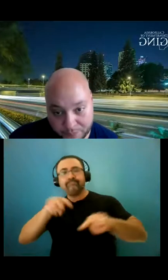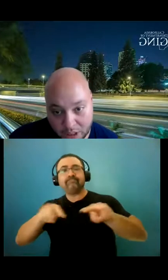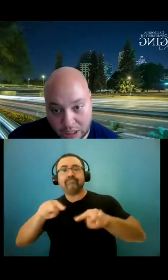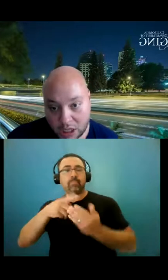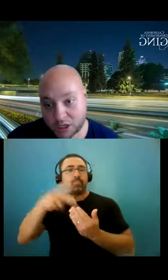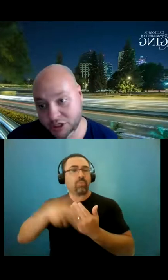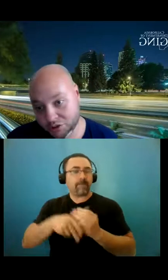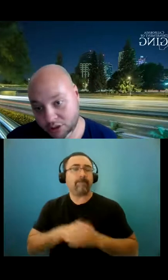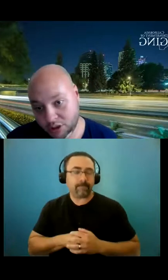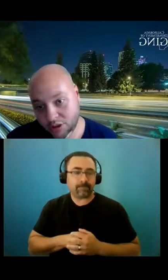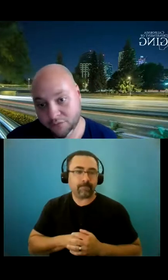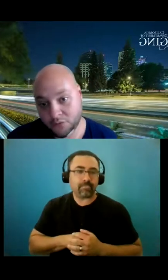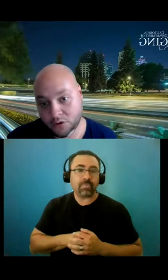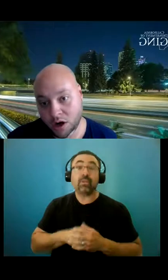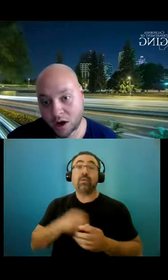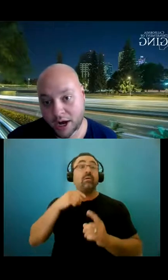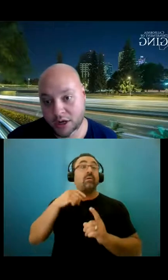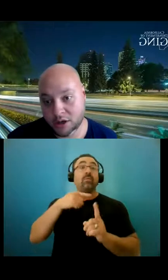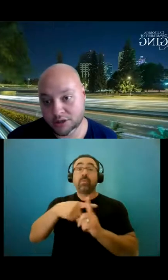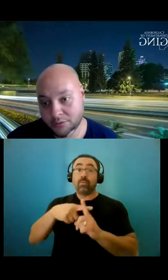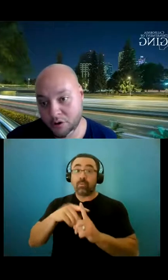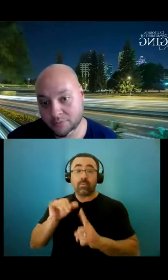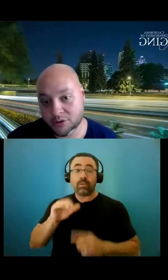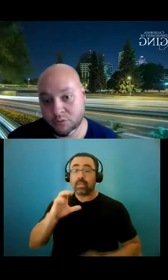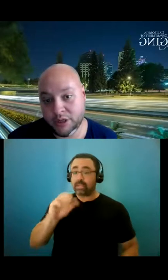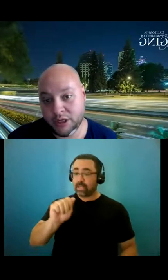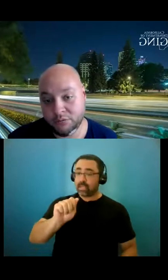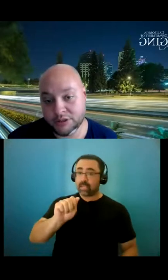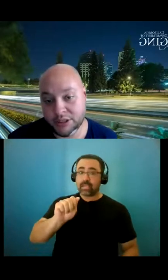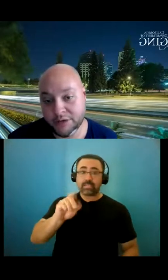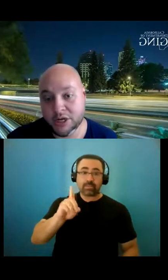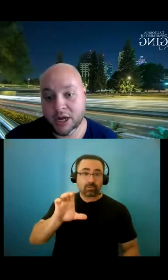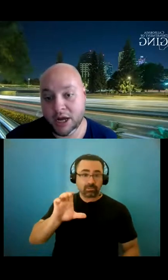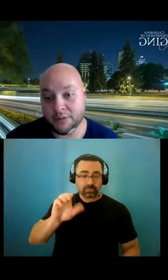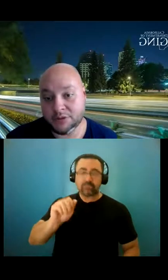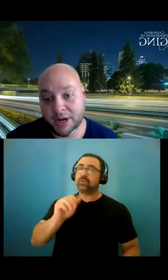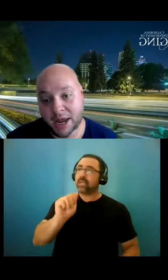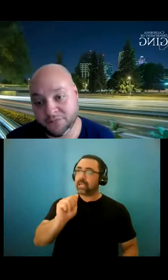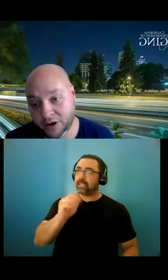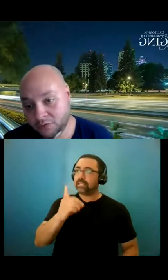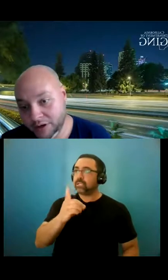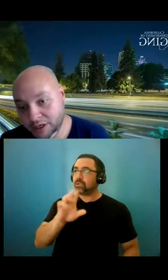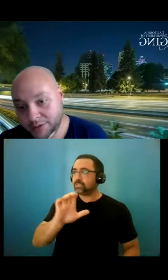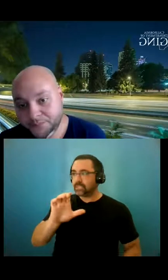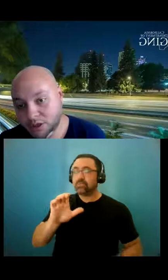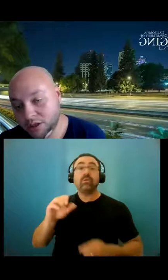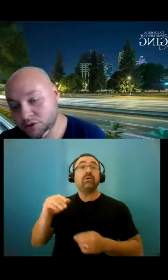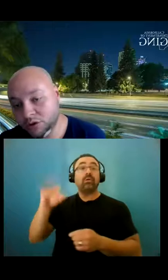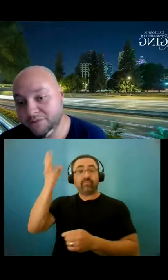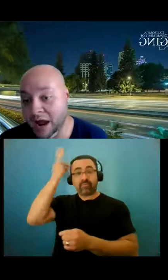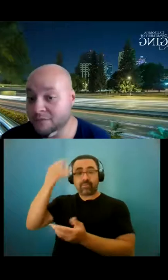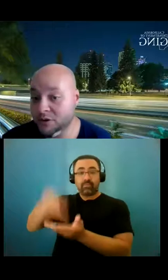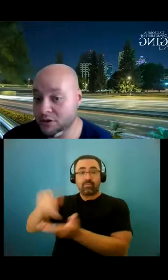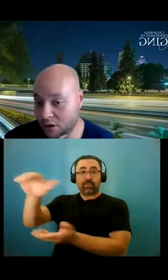program. Additionally, for our ADRC programs, we received some enhanced federal funding